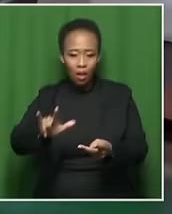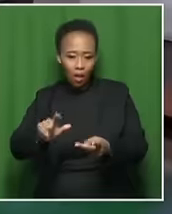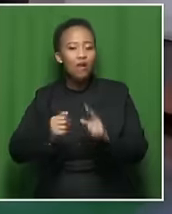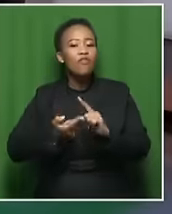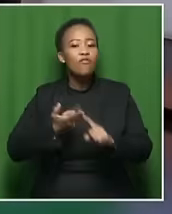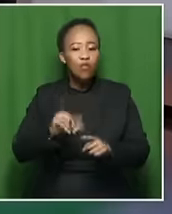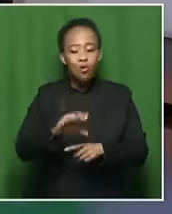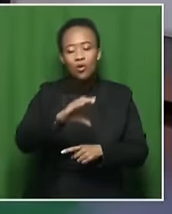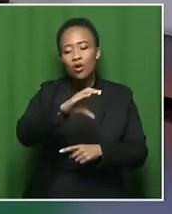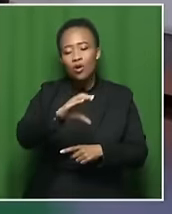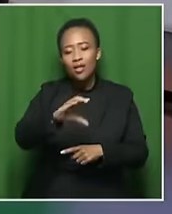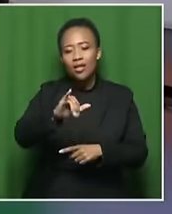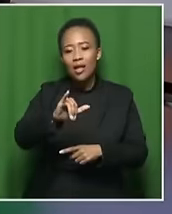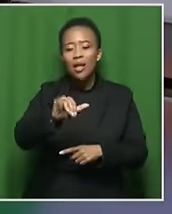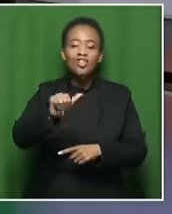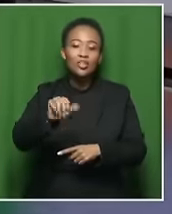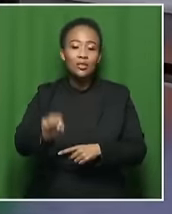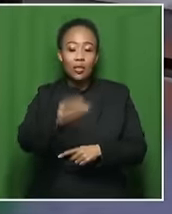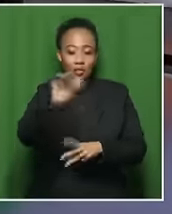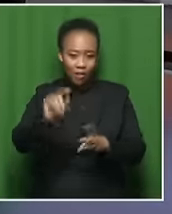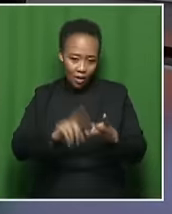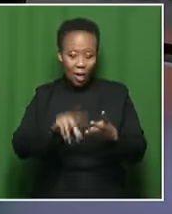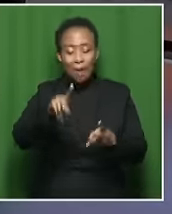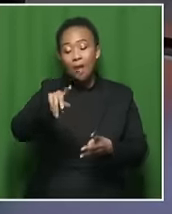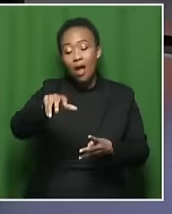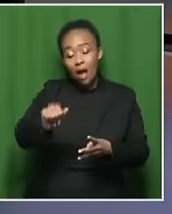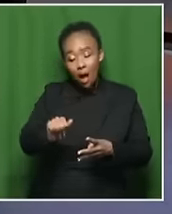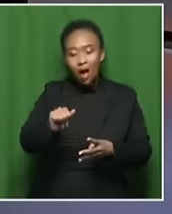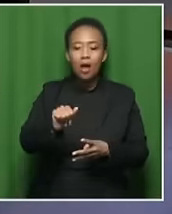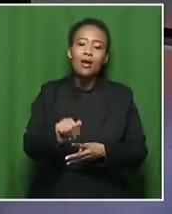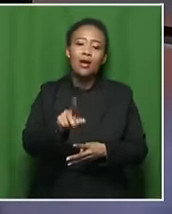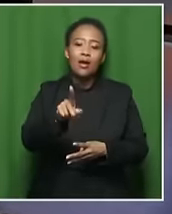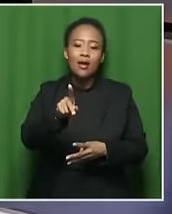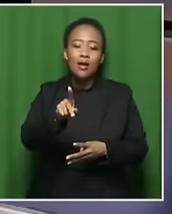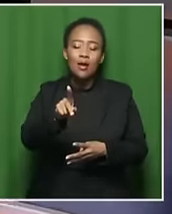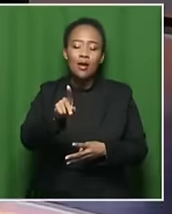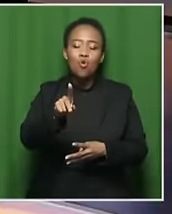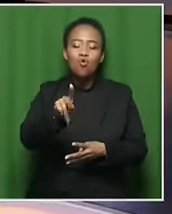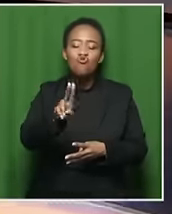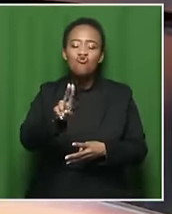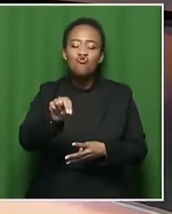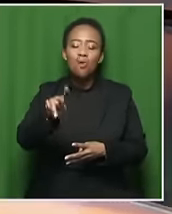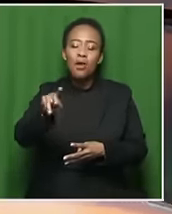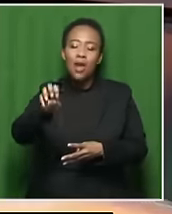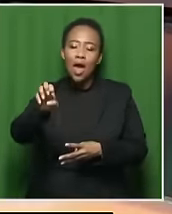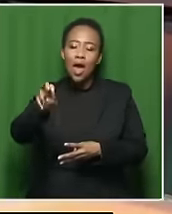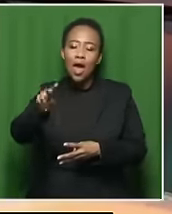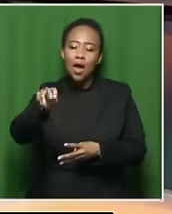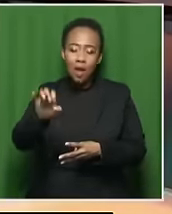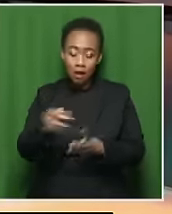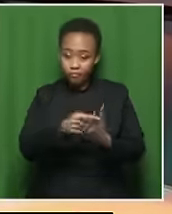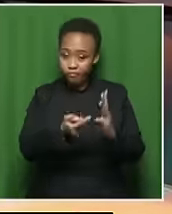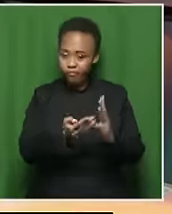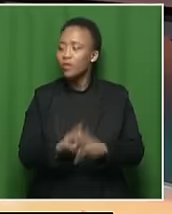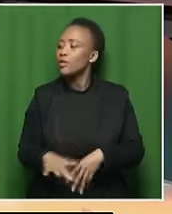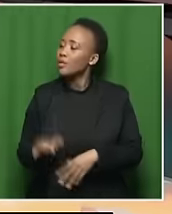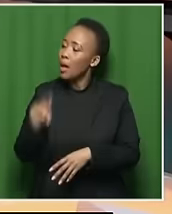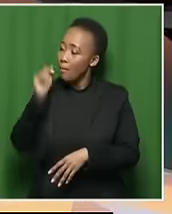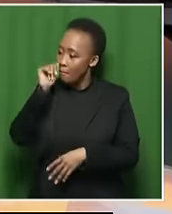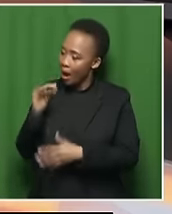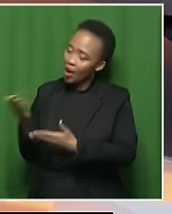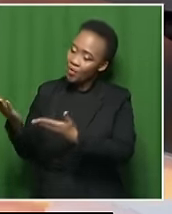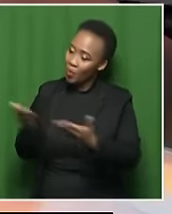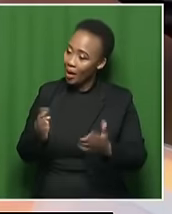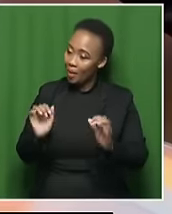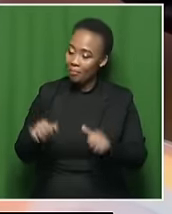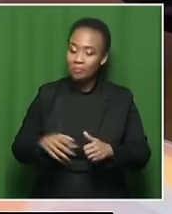Conservatives in ActionSA, and from Patriotic Alliance, Mr. Kenny Kunene. Gentlemen, thanks for coming. Welcome. Thank you. It's great to be here with you in studio. All